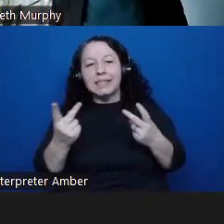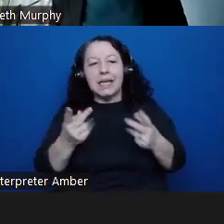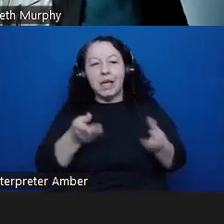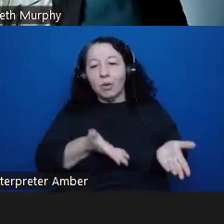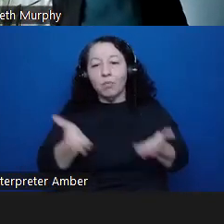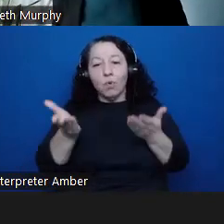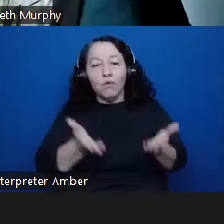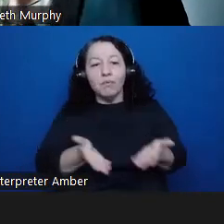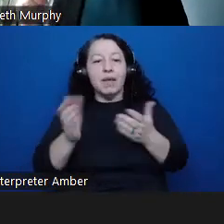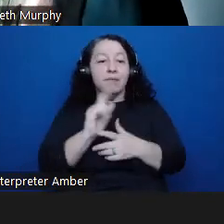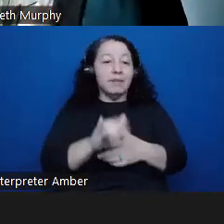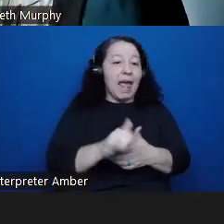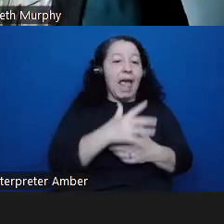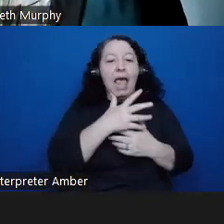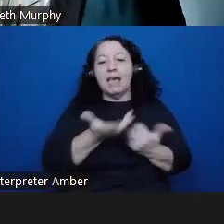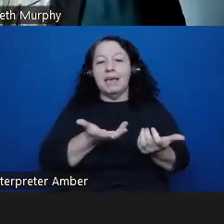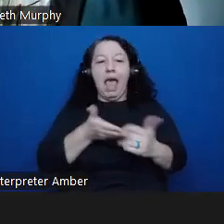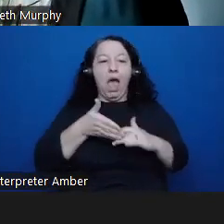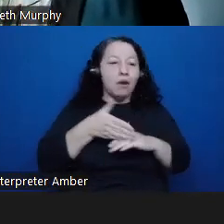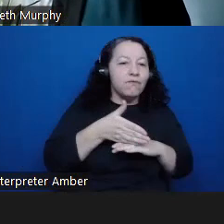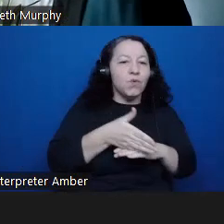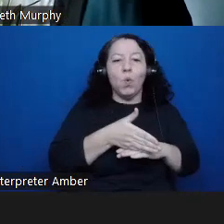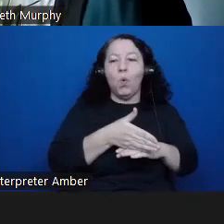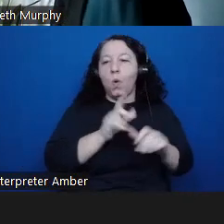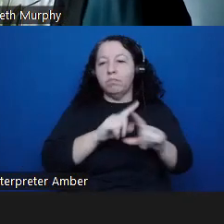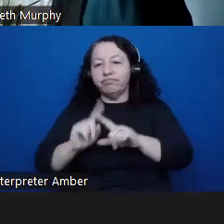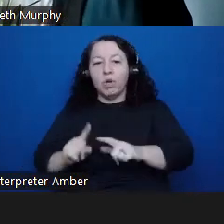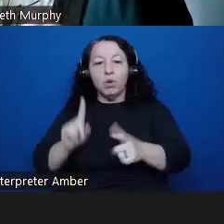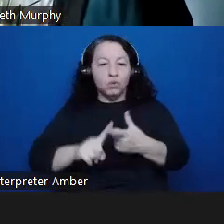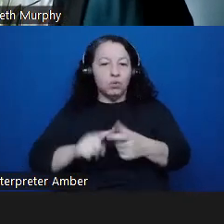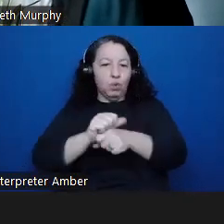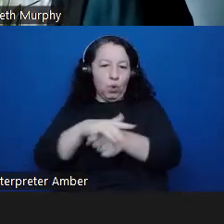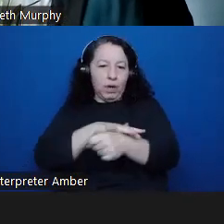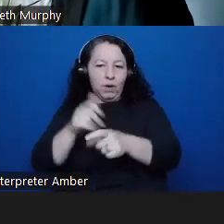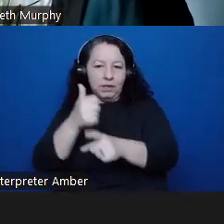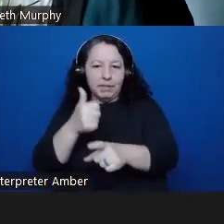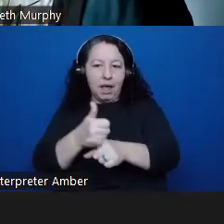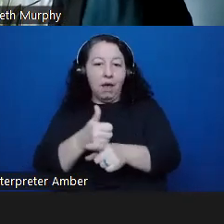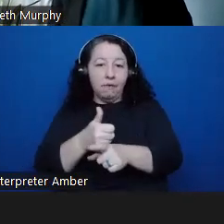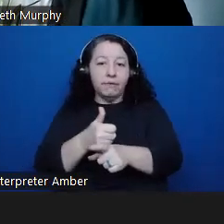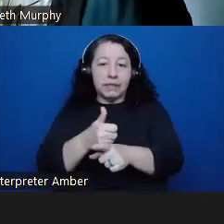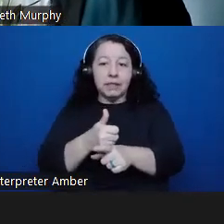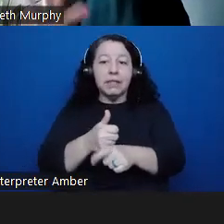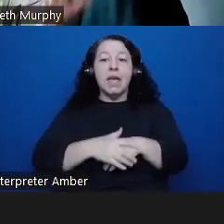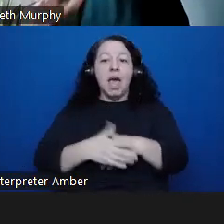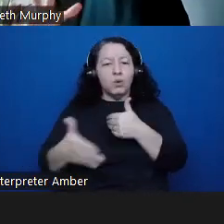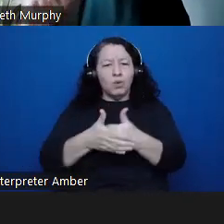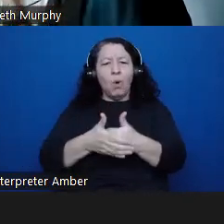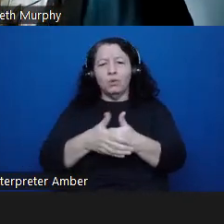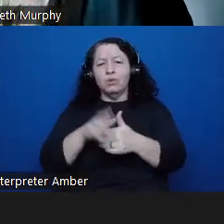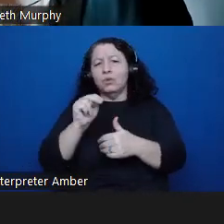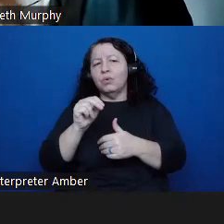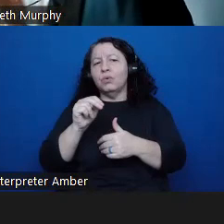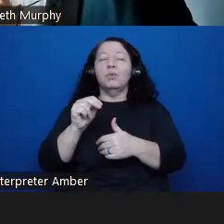the workshops. And like many pottery production centers of the era, it was in proximity to a necropolis. In this